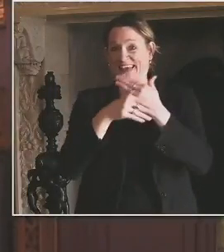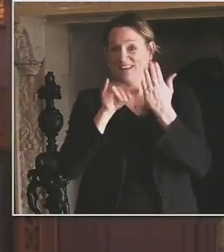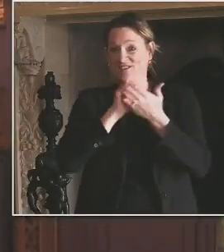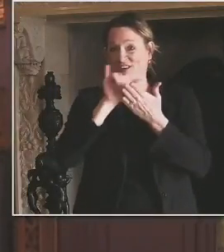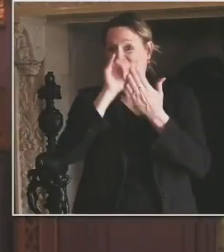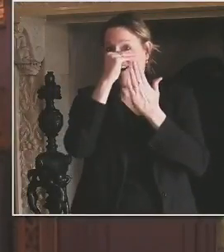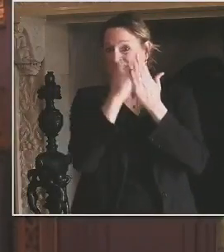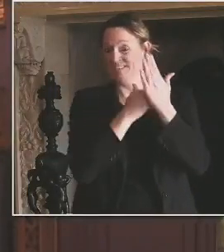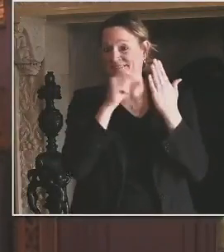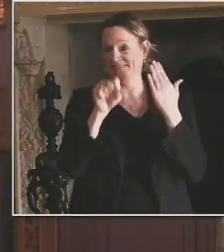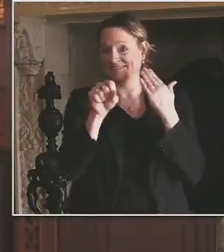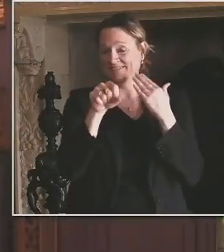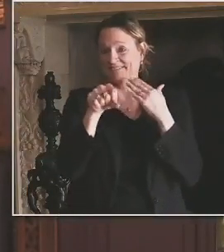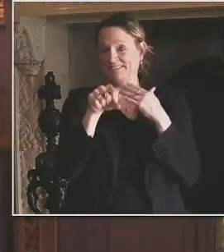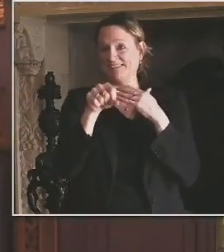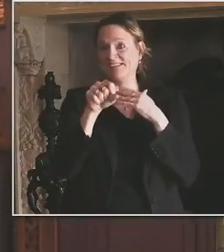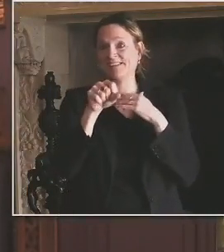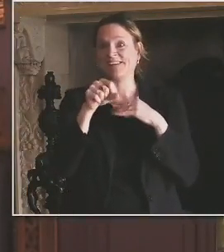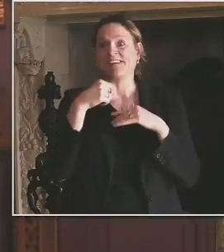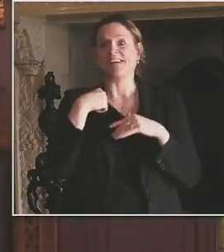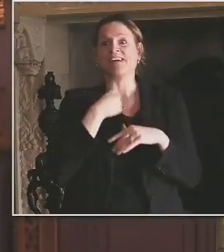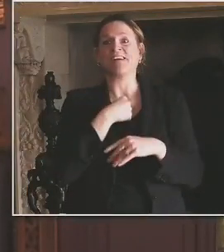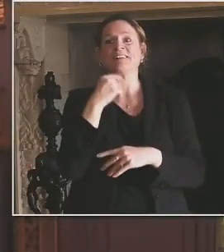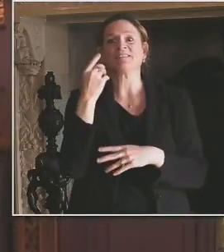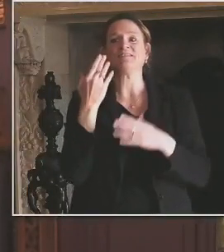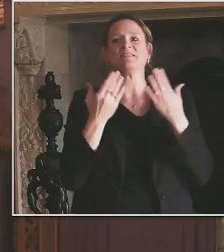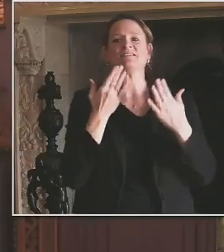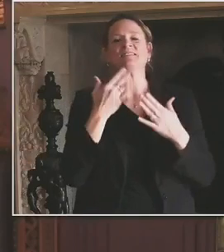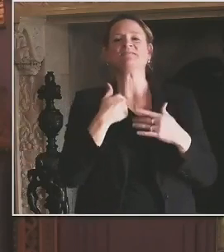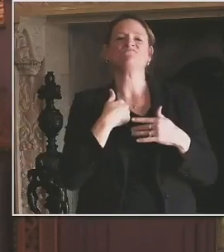we'd have retribution and say they'd have to do the same.